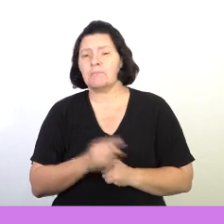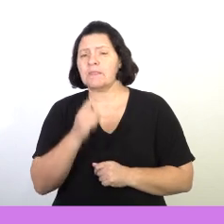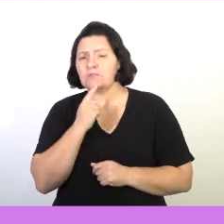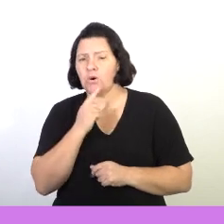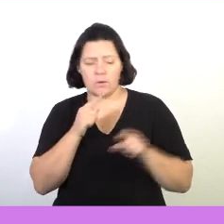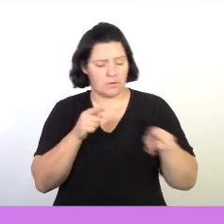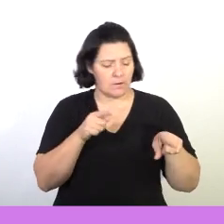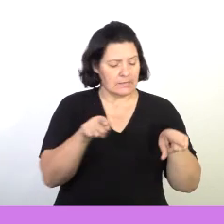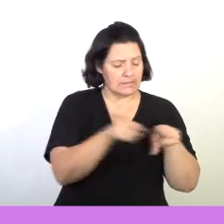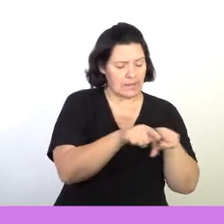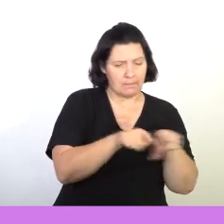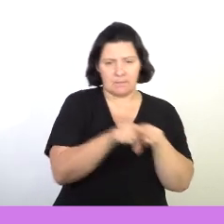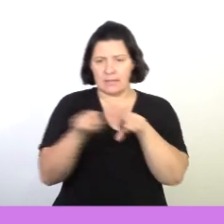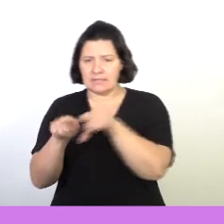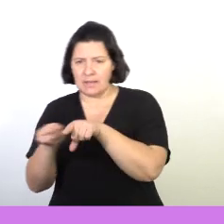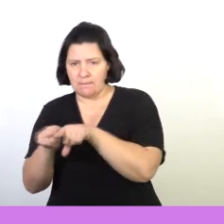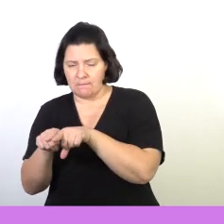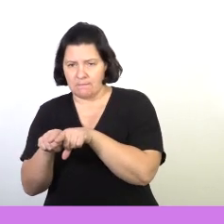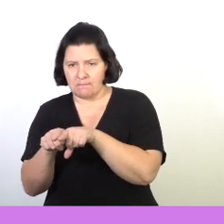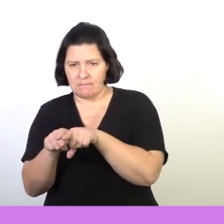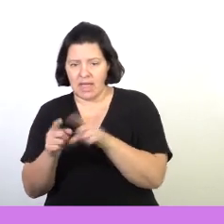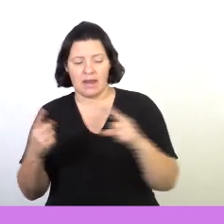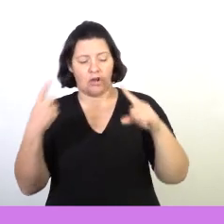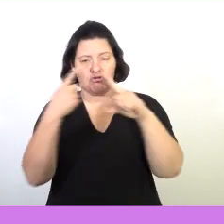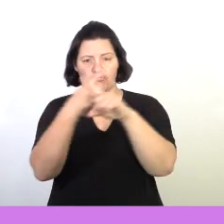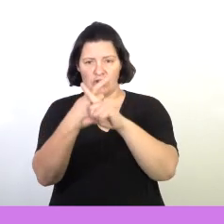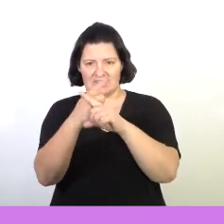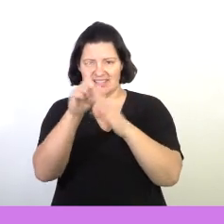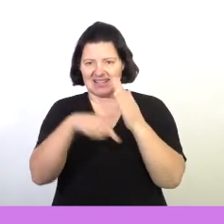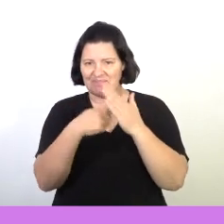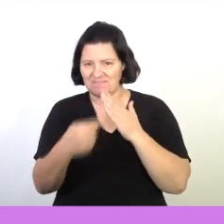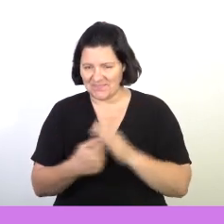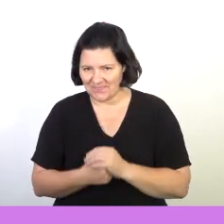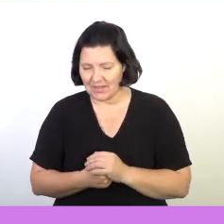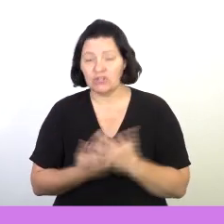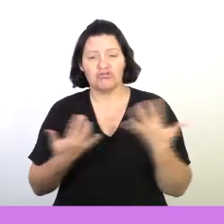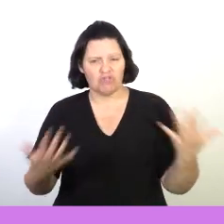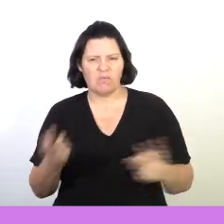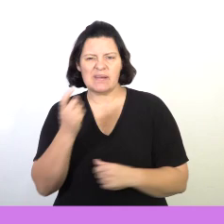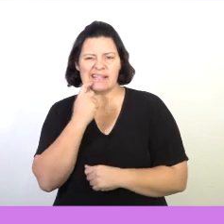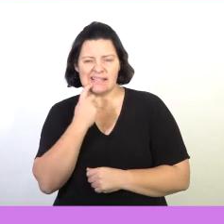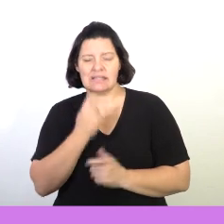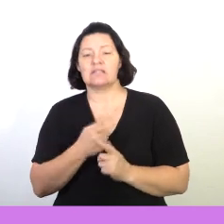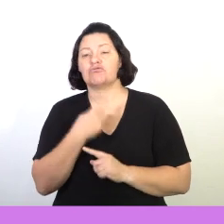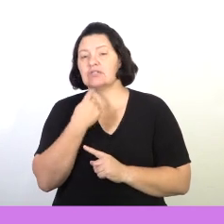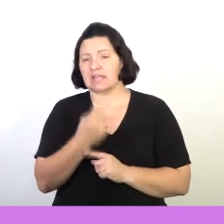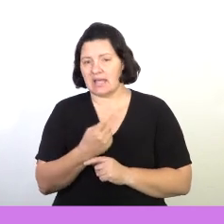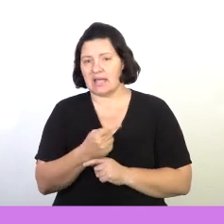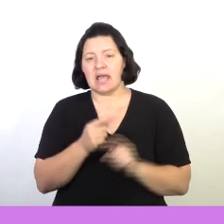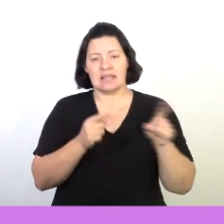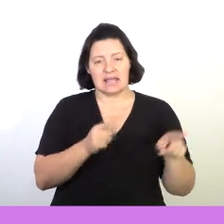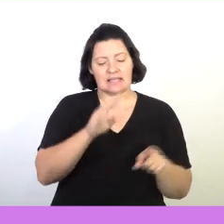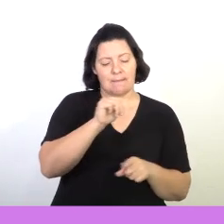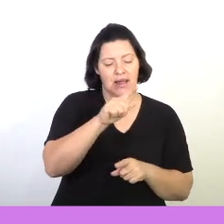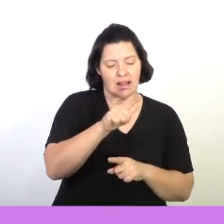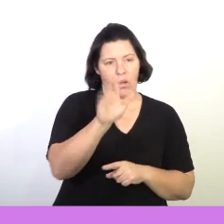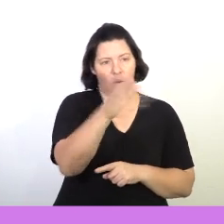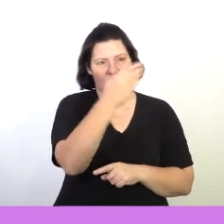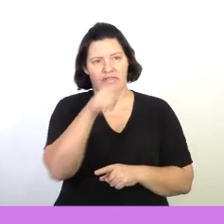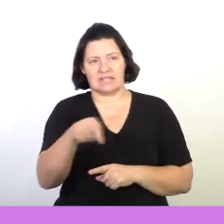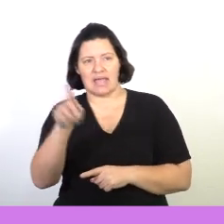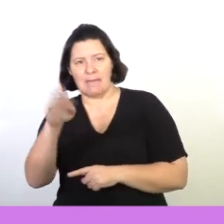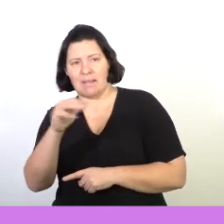units that are the same on the same side, and we cross multiply. So this milliliter will cancel